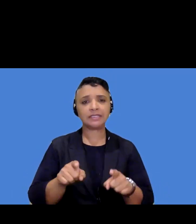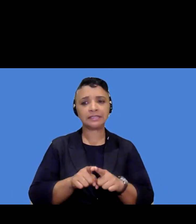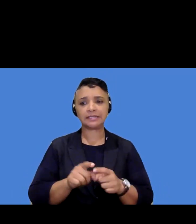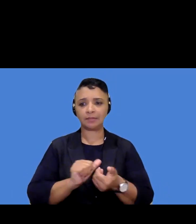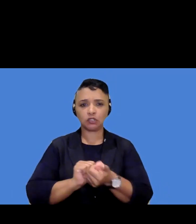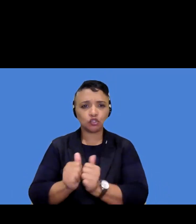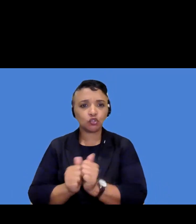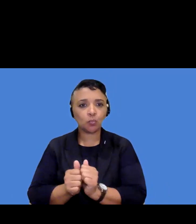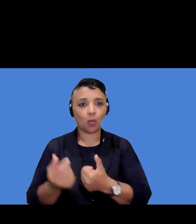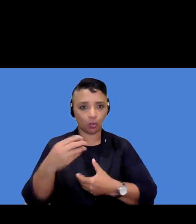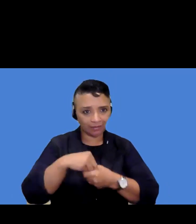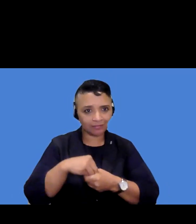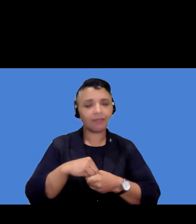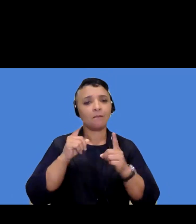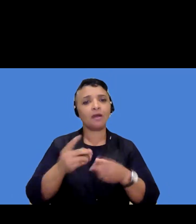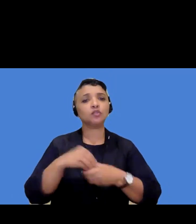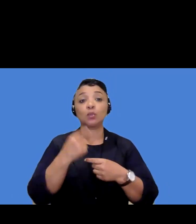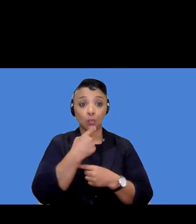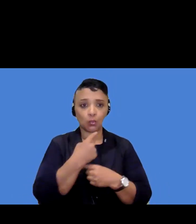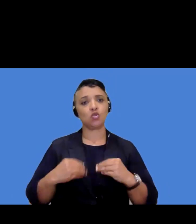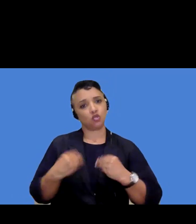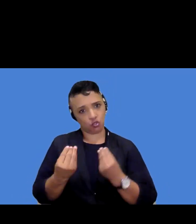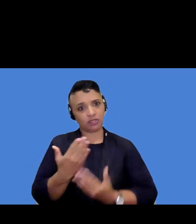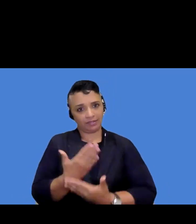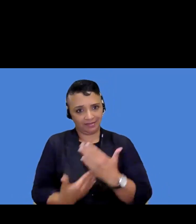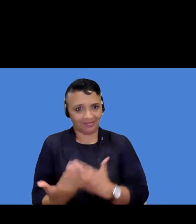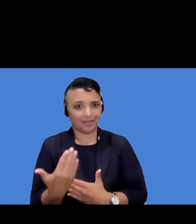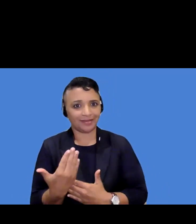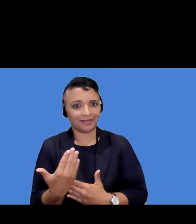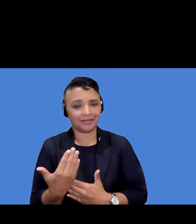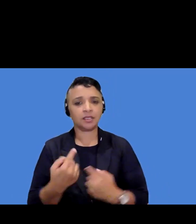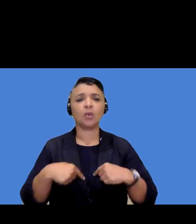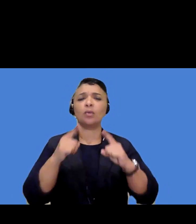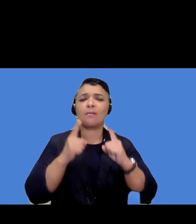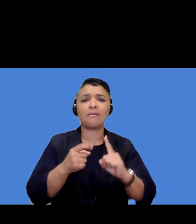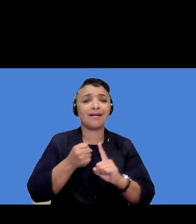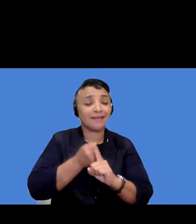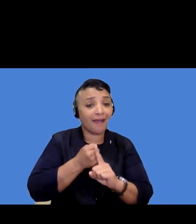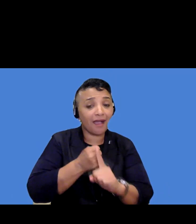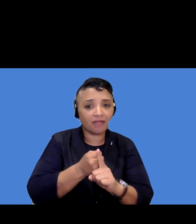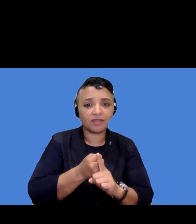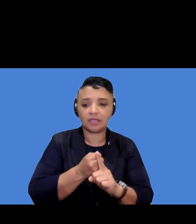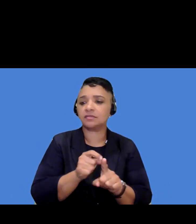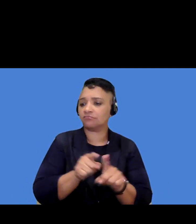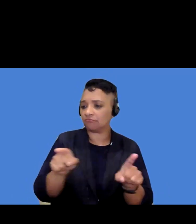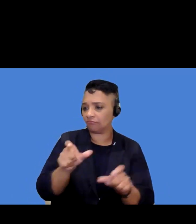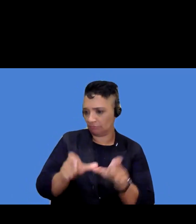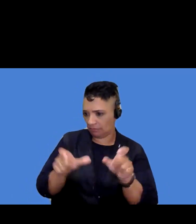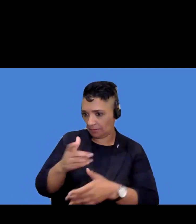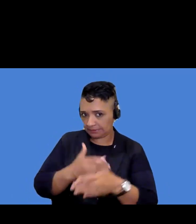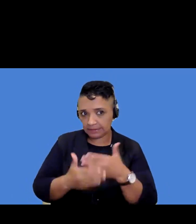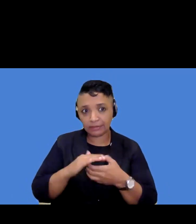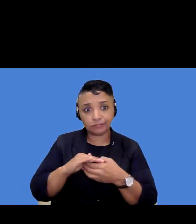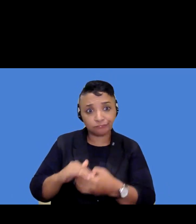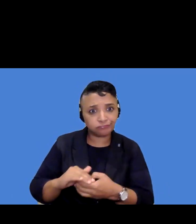must include young persons with disabilities. So we need to advocate for young people with disabilities by